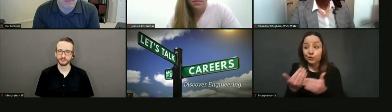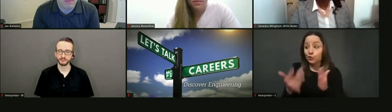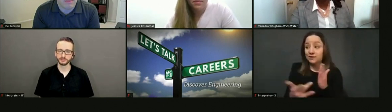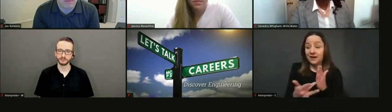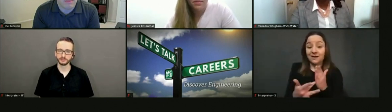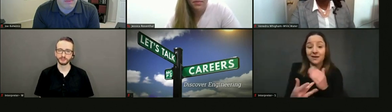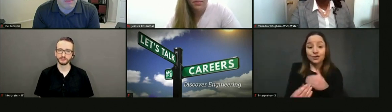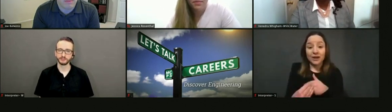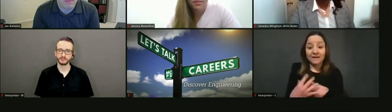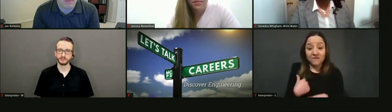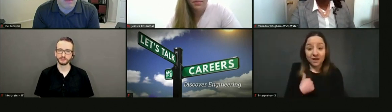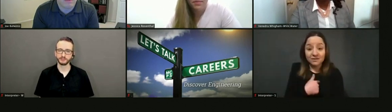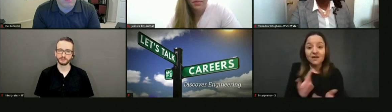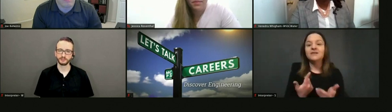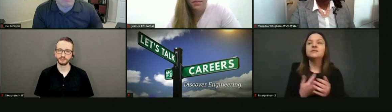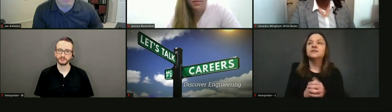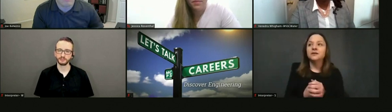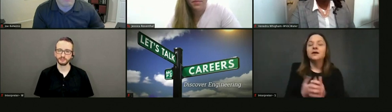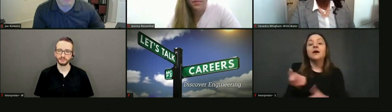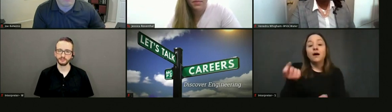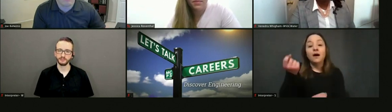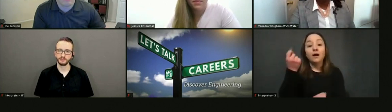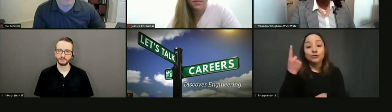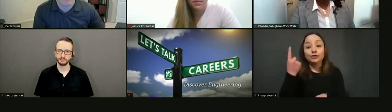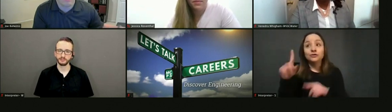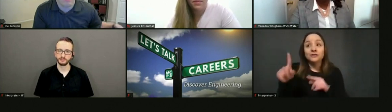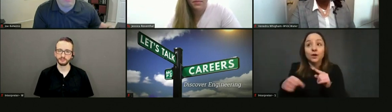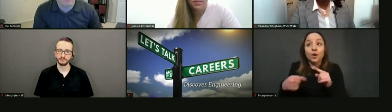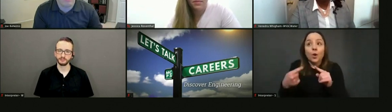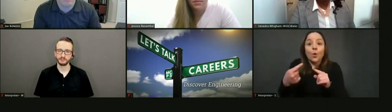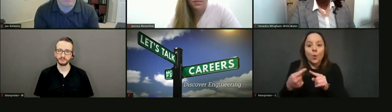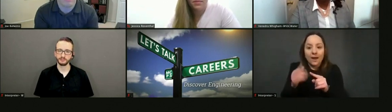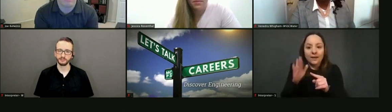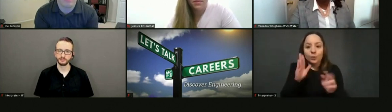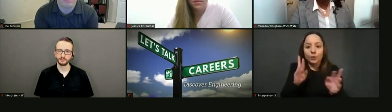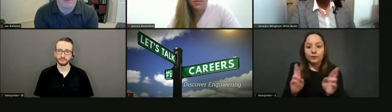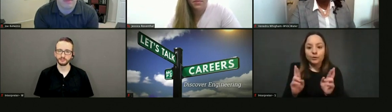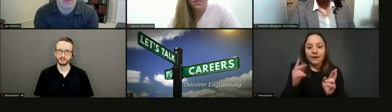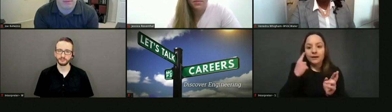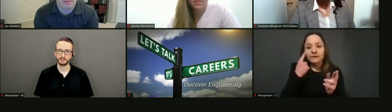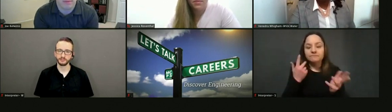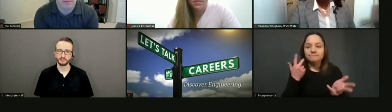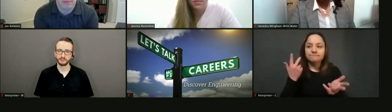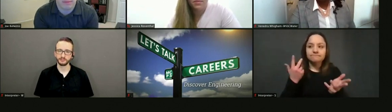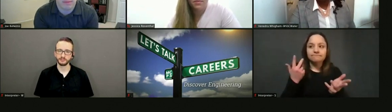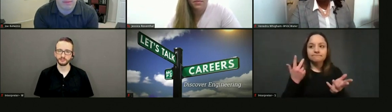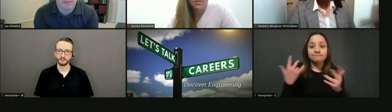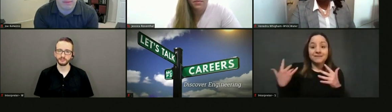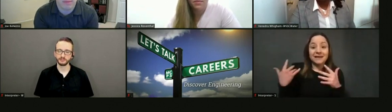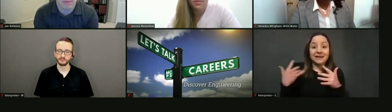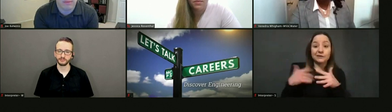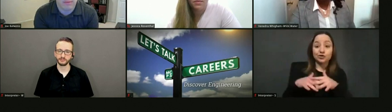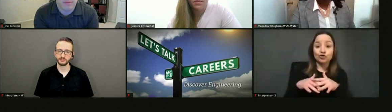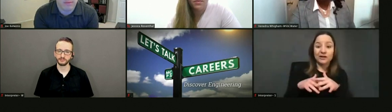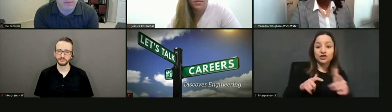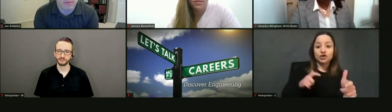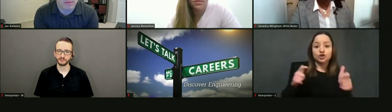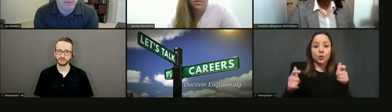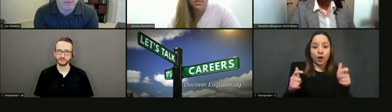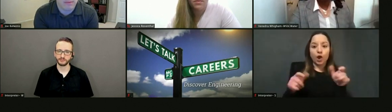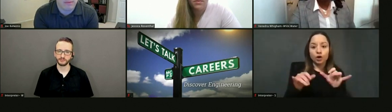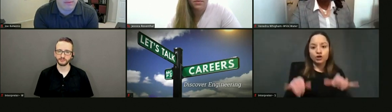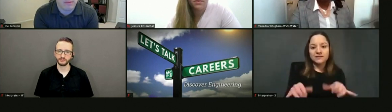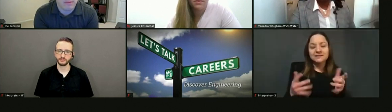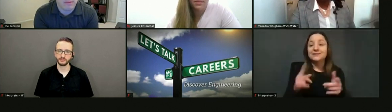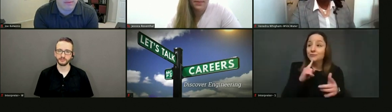and understanding when it will actually be ready for kind of integration into a large system. So there's lots